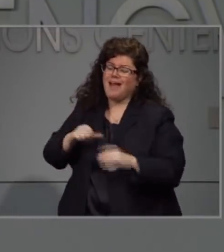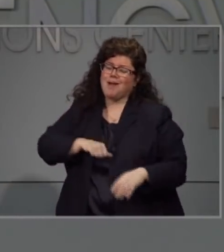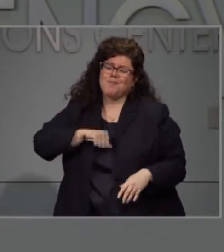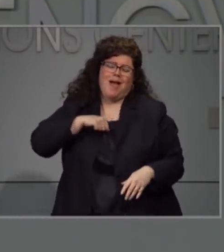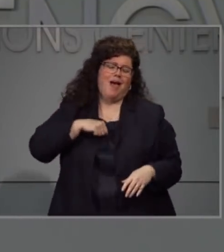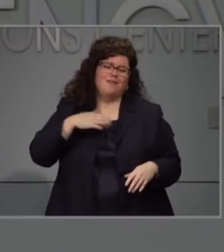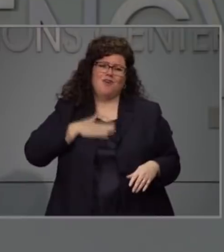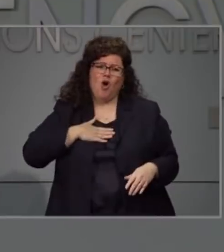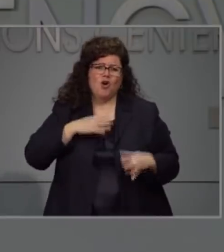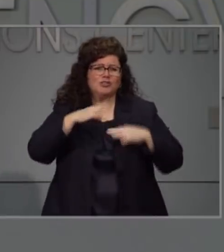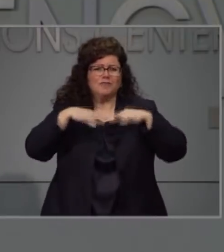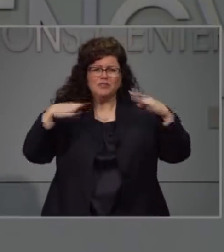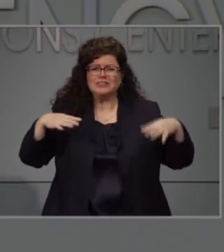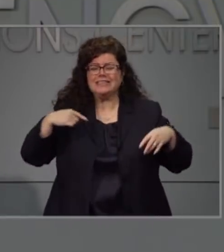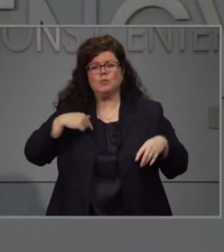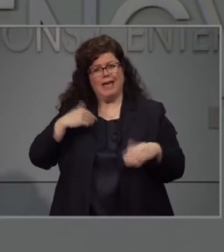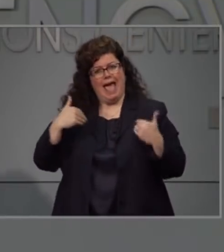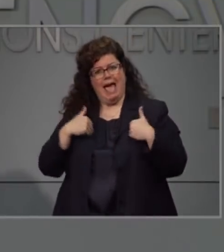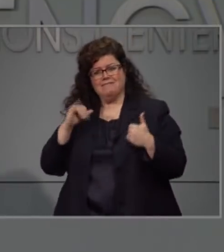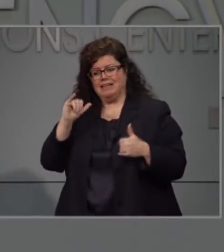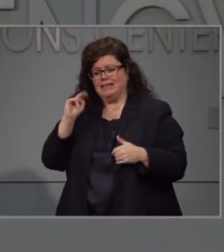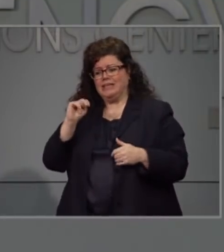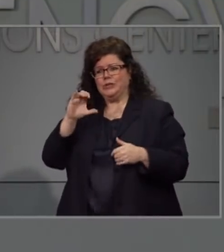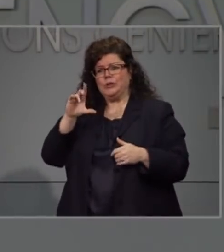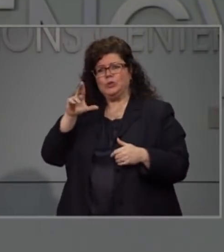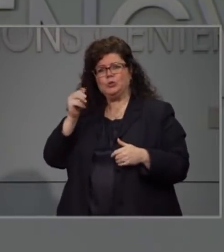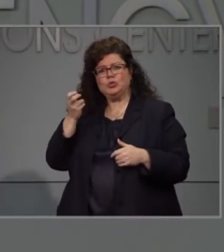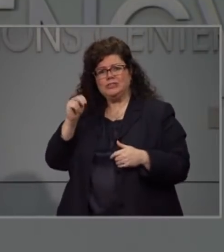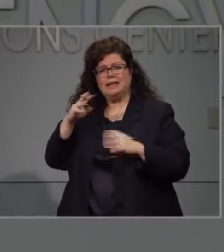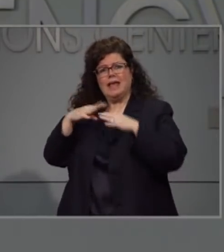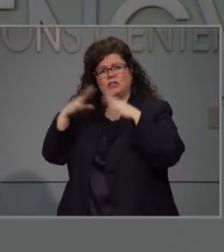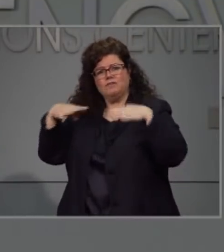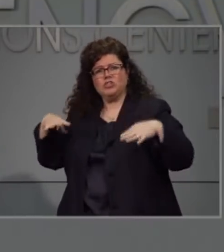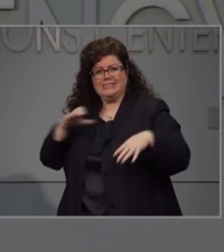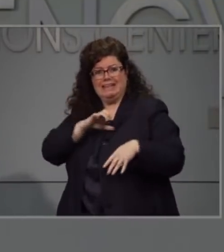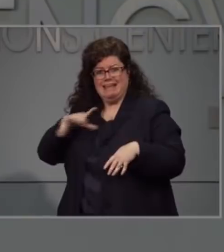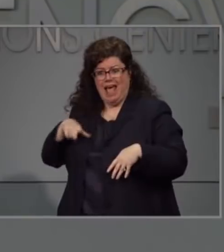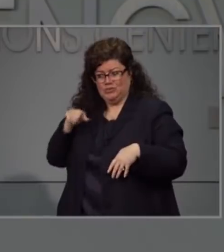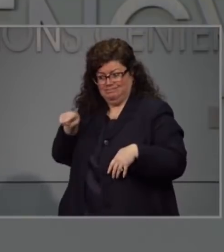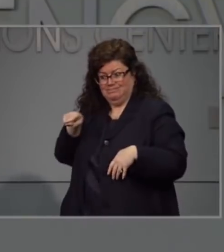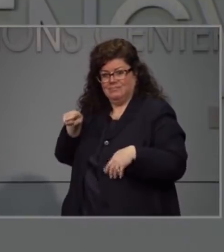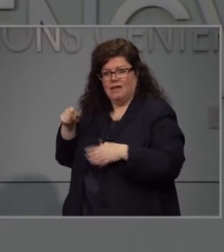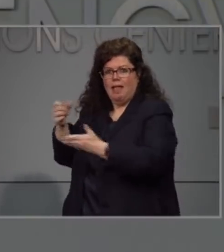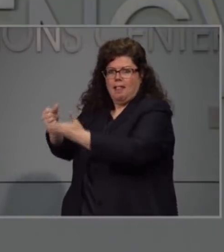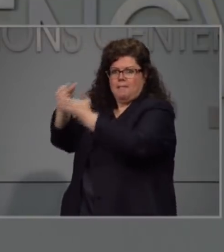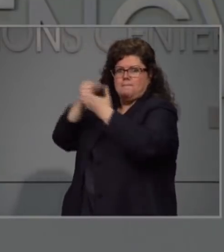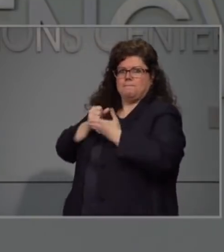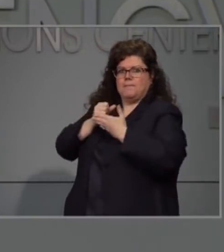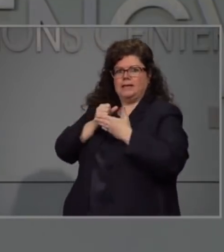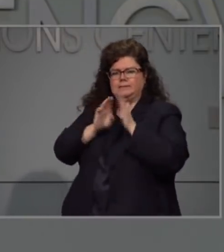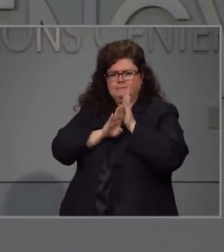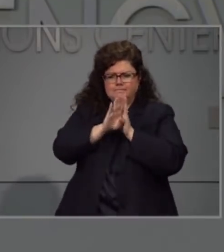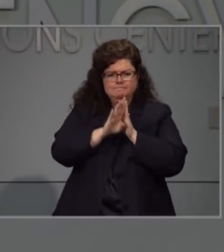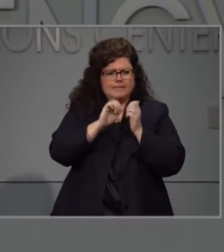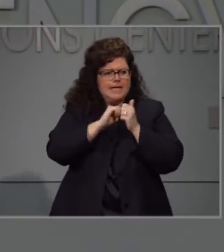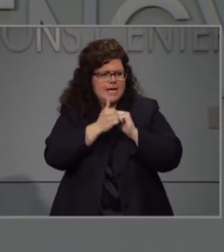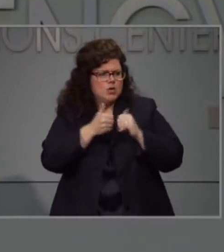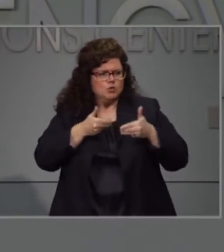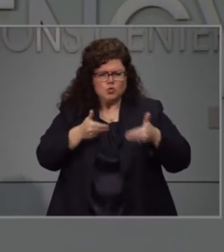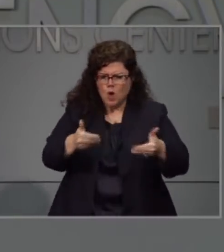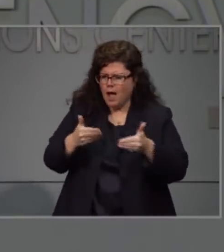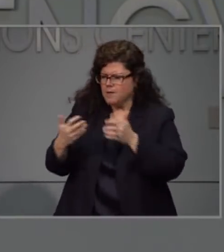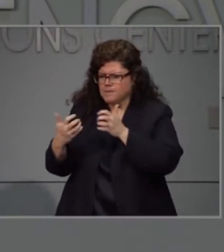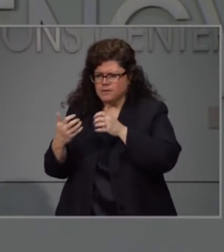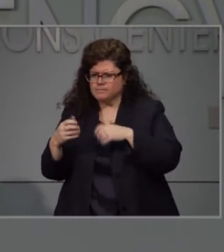Diversity Inclusion Council working closely with our vendors to make sure that that is at the forefront of what we are doing so that we can make sure that